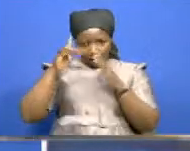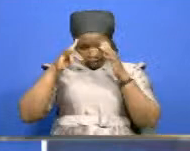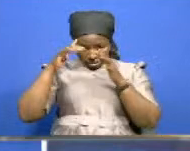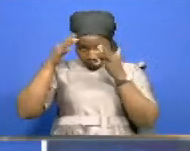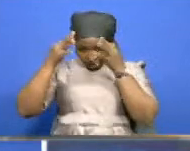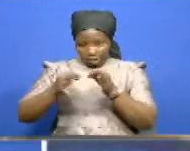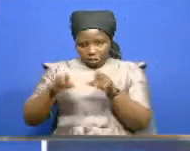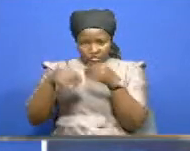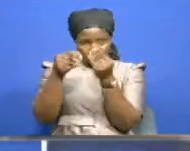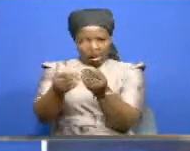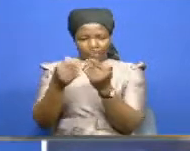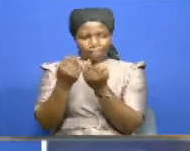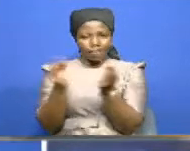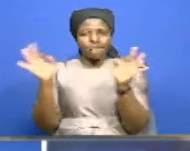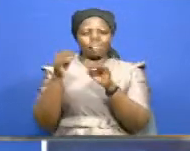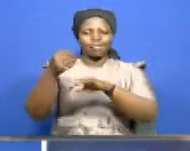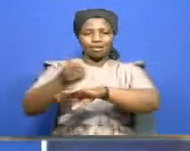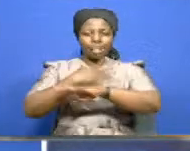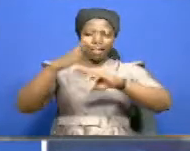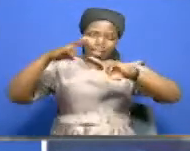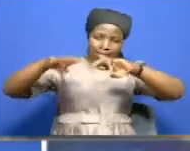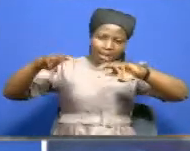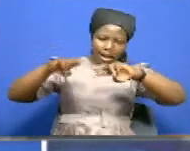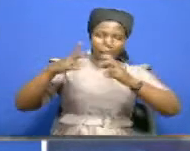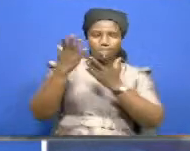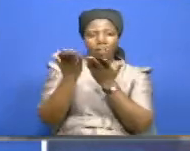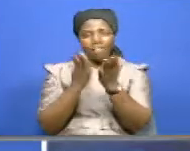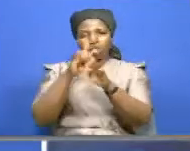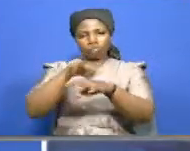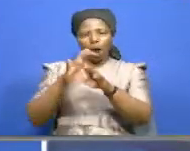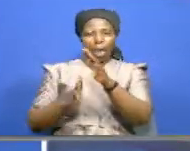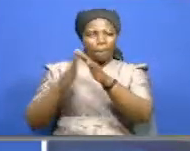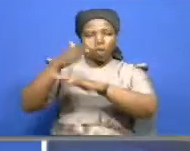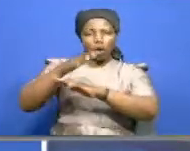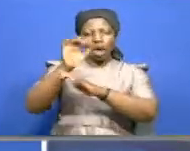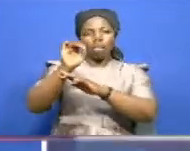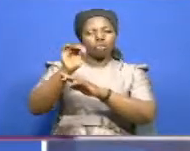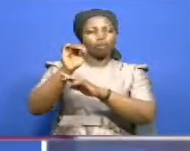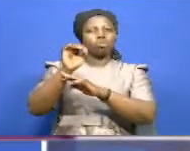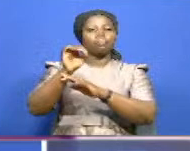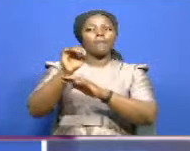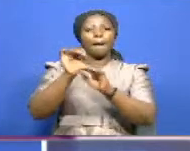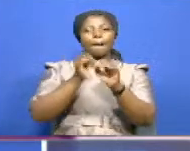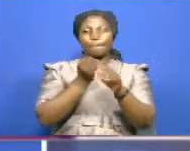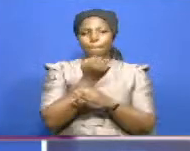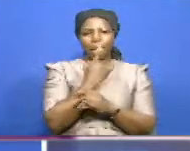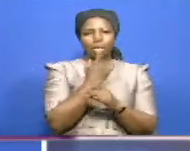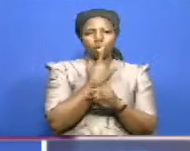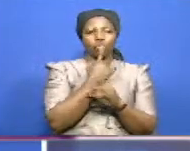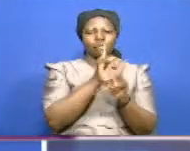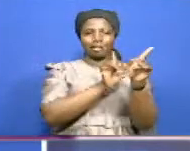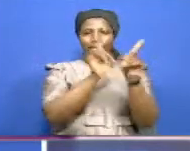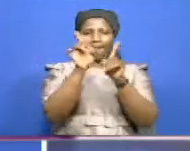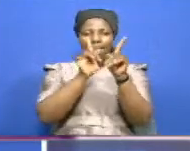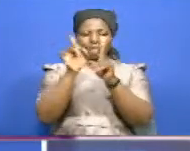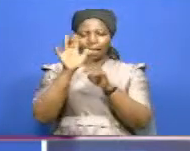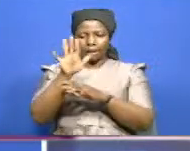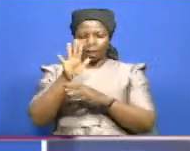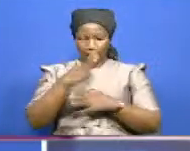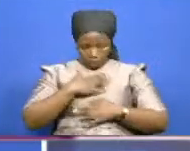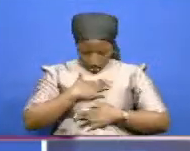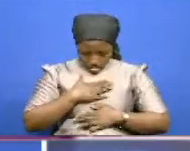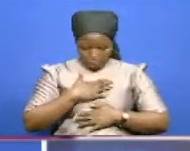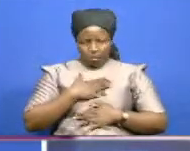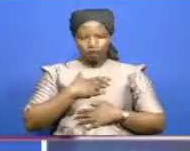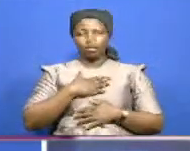providing free cancer screening services during Beyond Zero medical safaris. Her Excellency commits to lend her